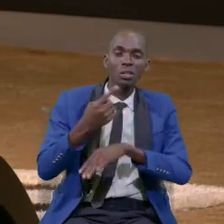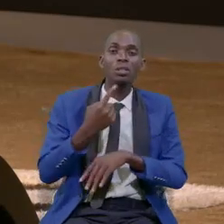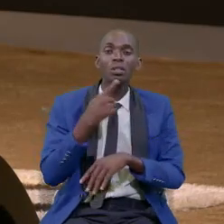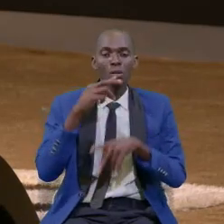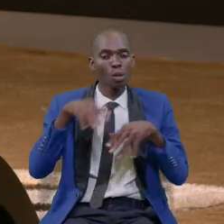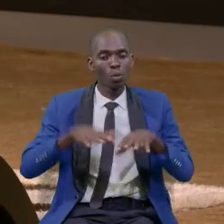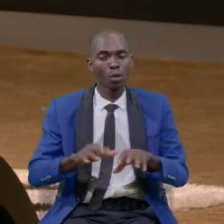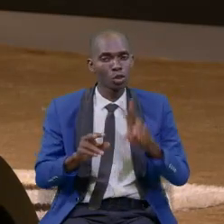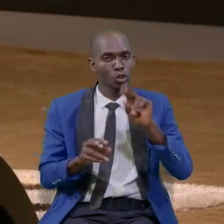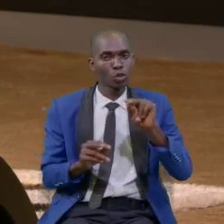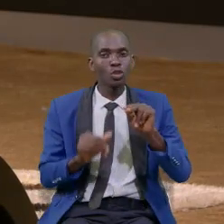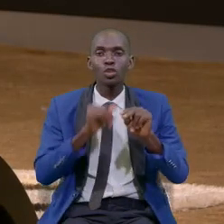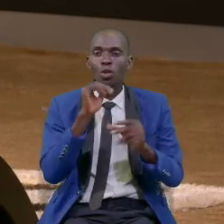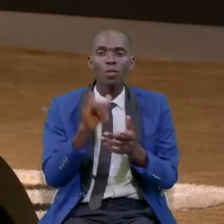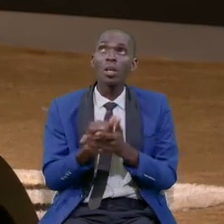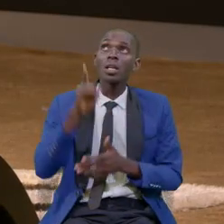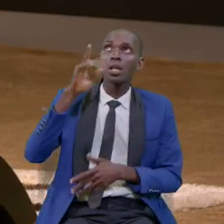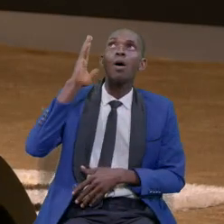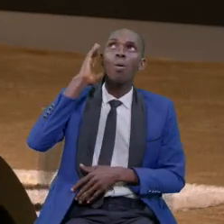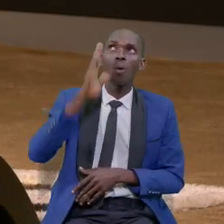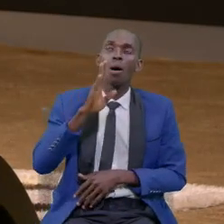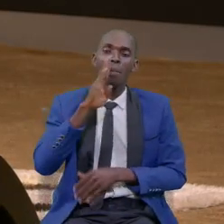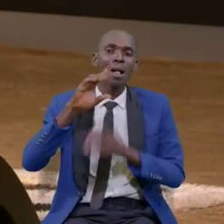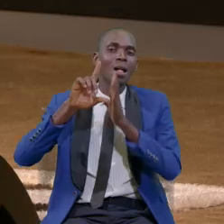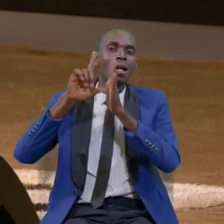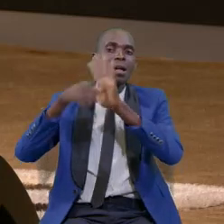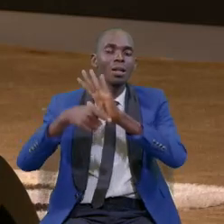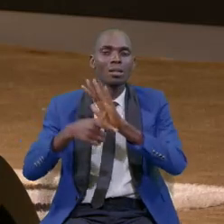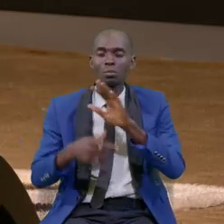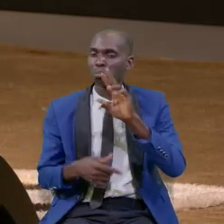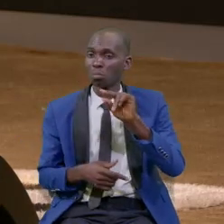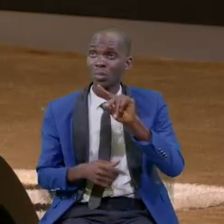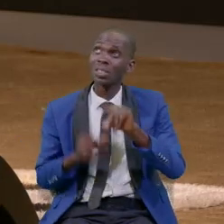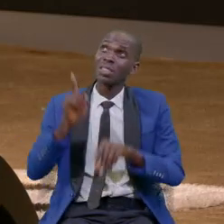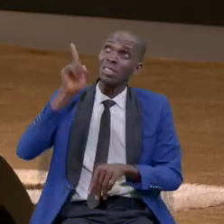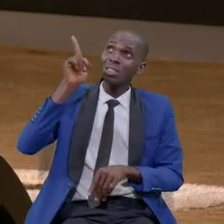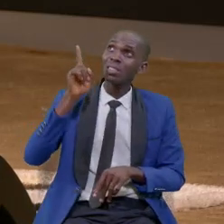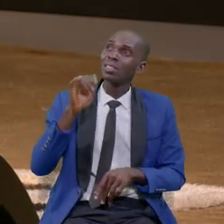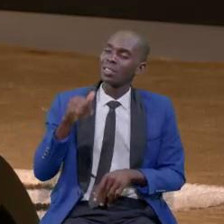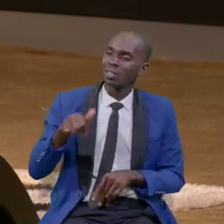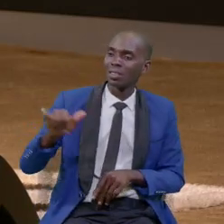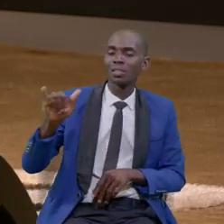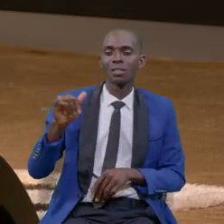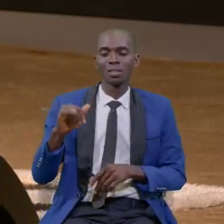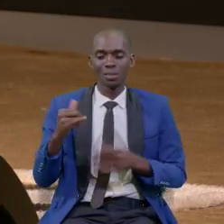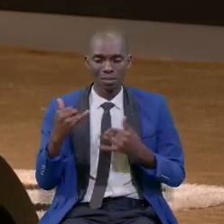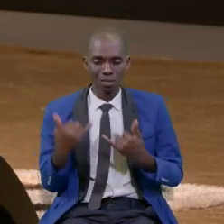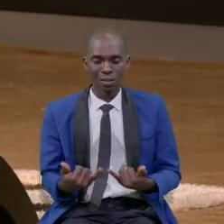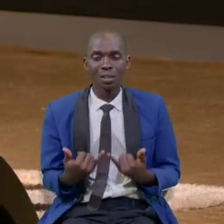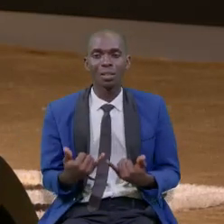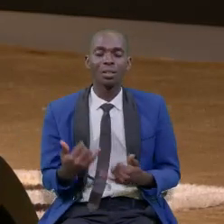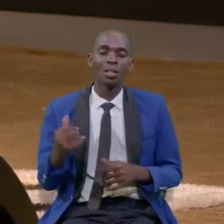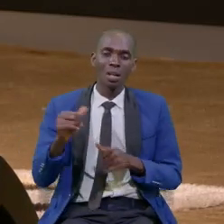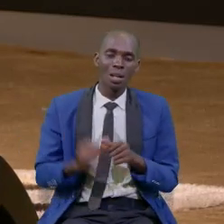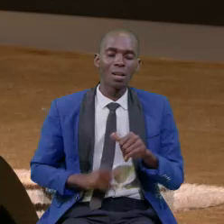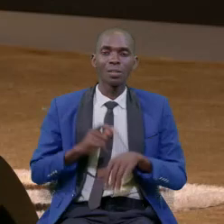not that he will be maybe later in your history. He is at this time and every